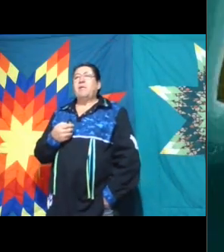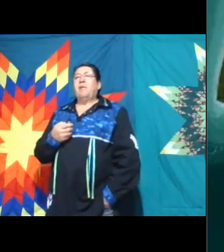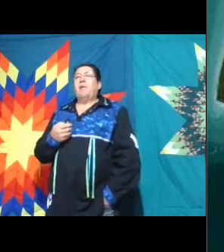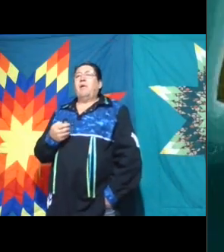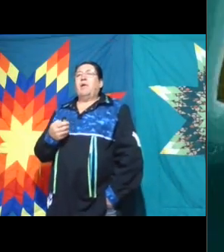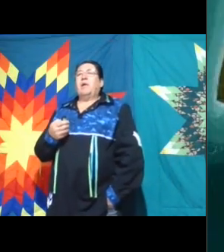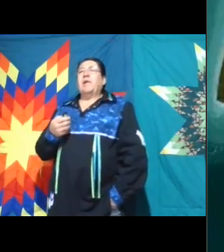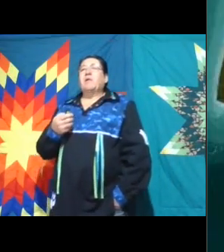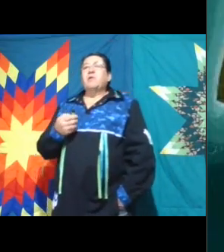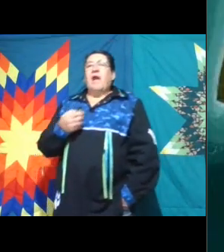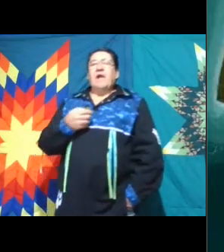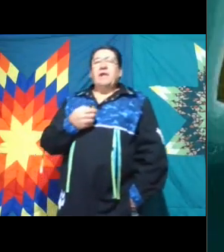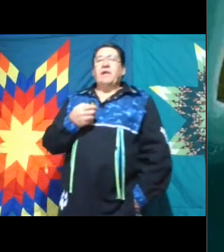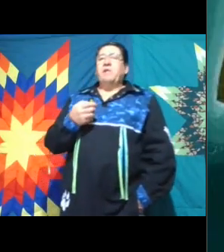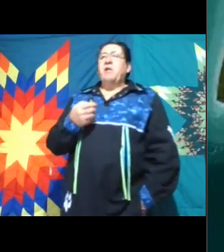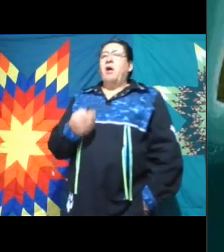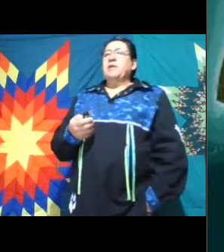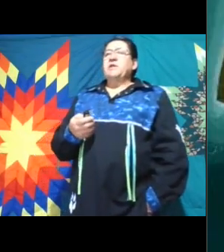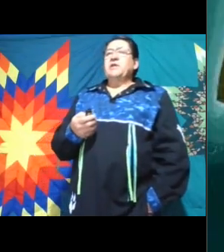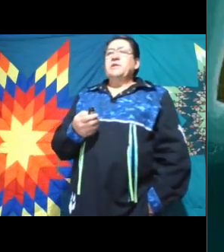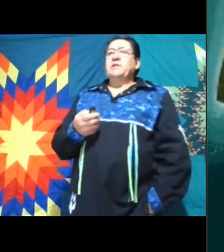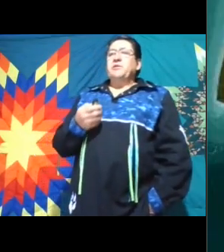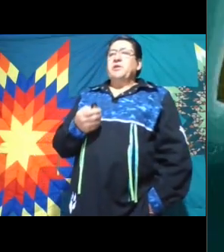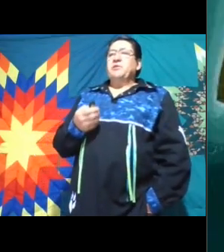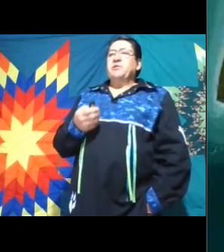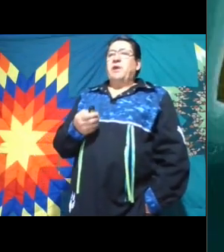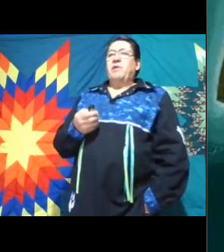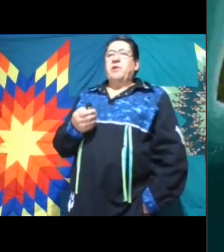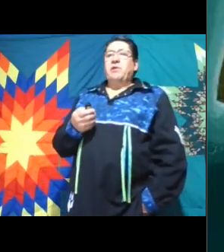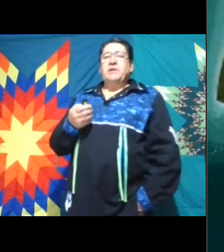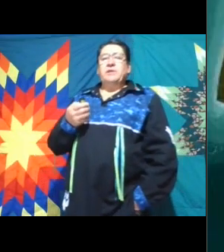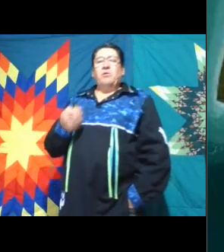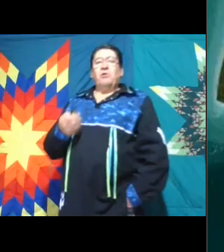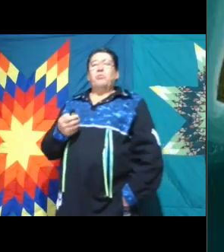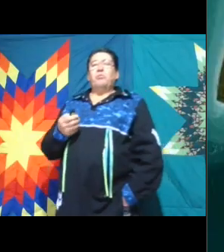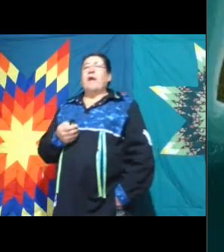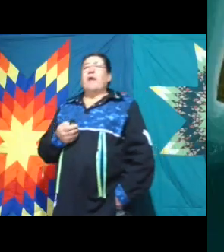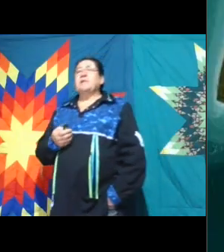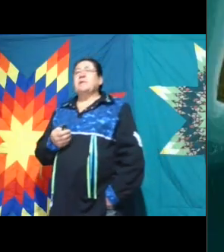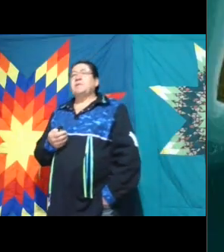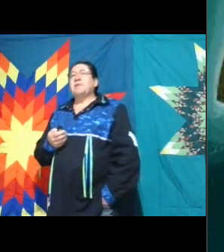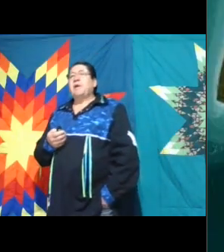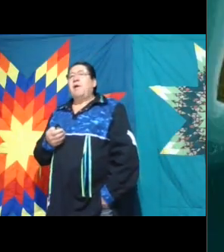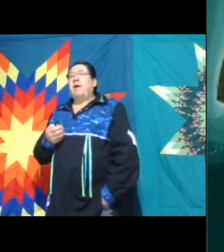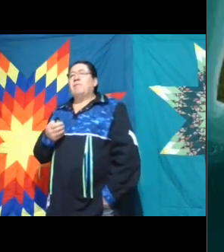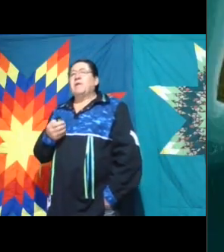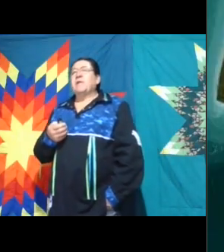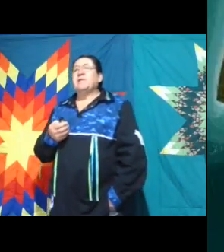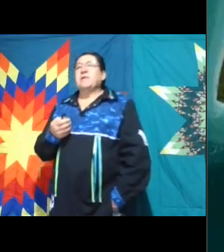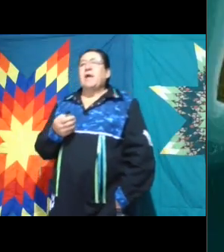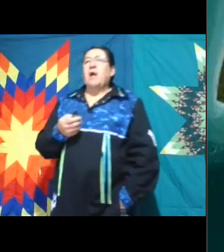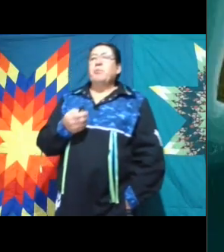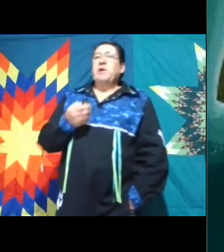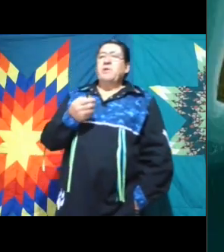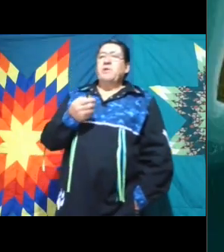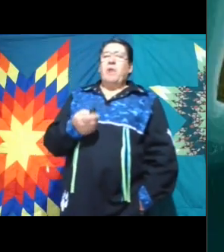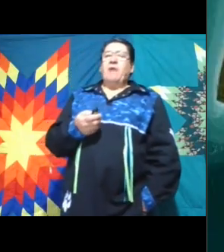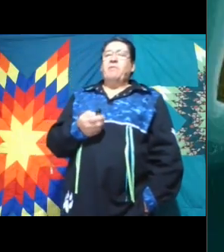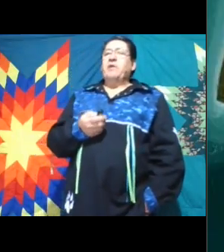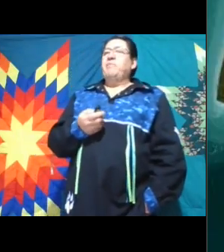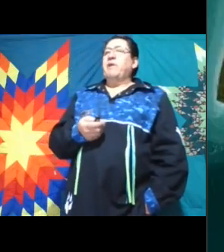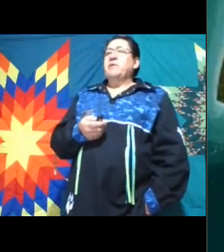here. Eco-Canada acknowledges the traditional territories and oral practices of the Niitsitapi